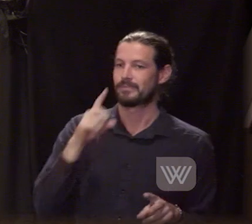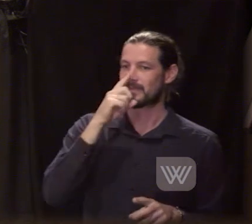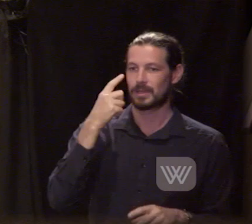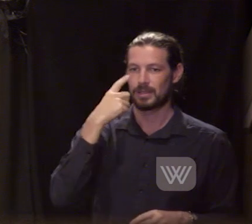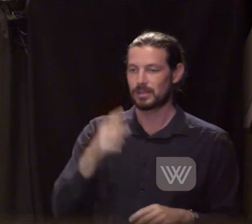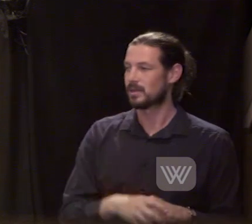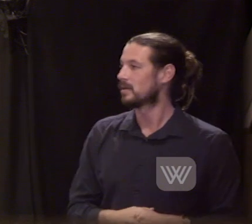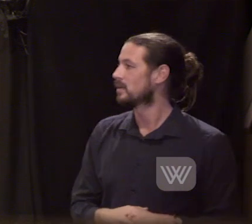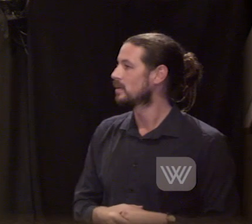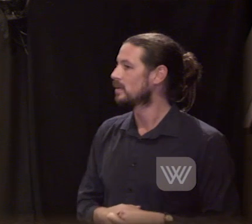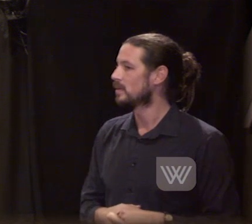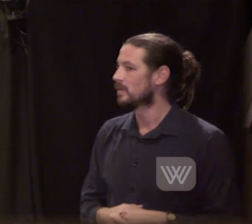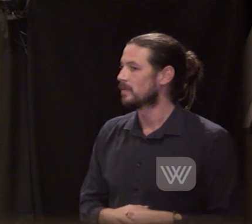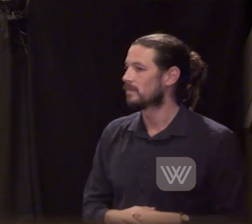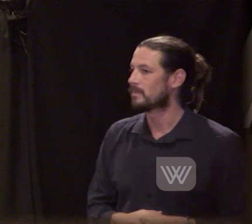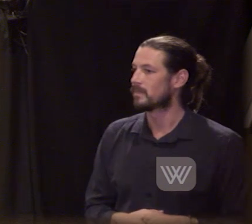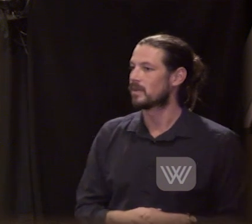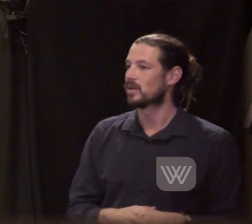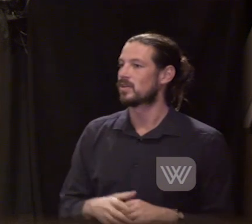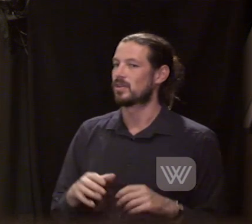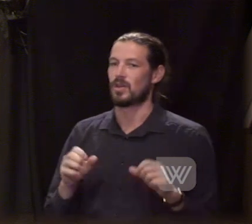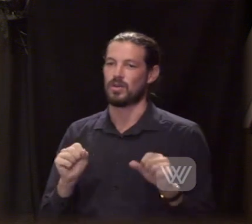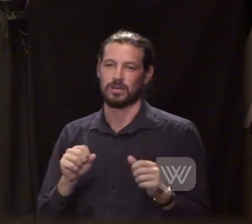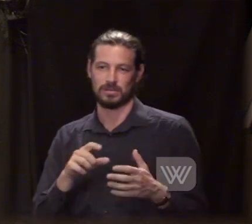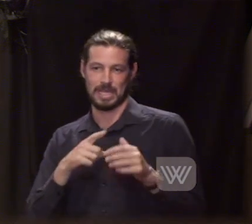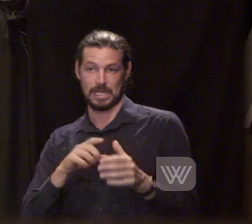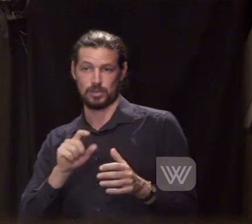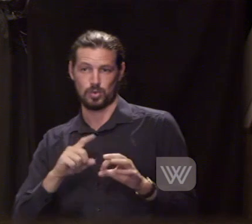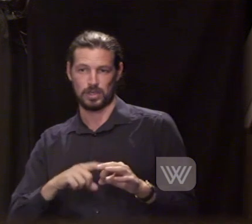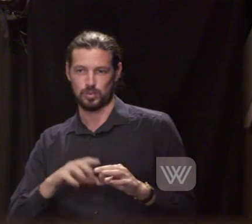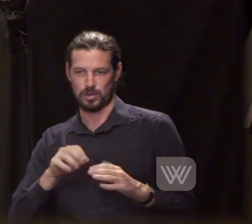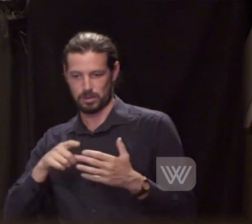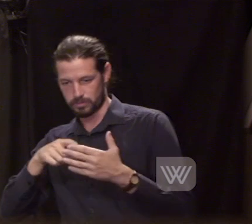you would not be going outside for any kind of weather conditions. Yep. All right.